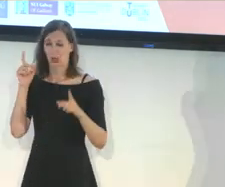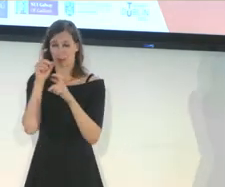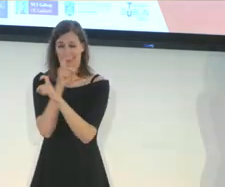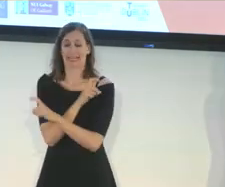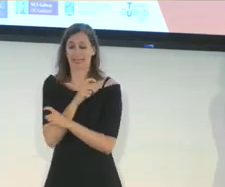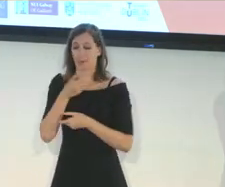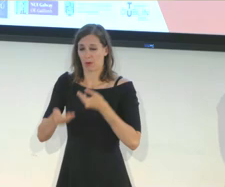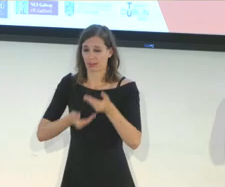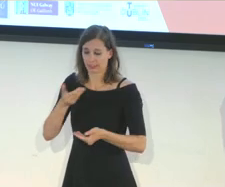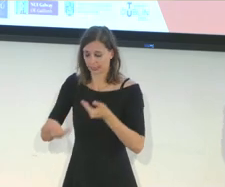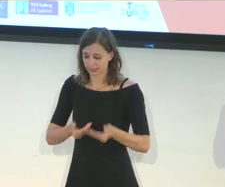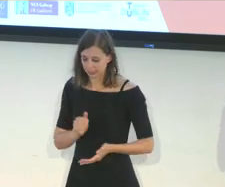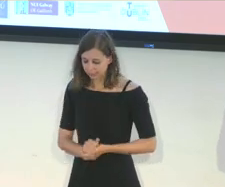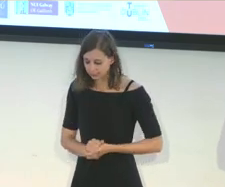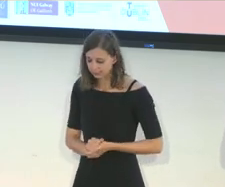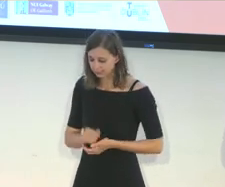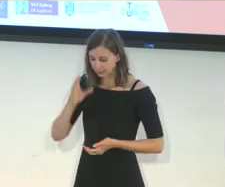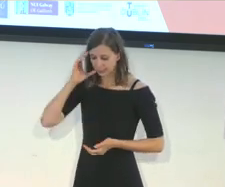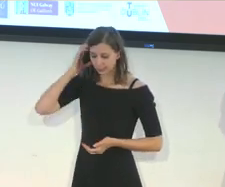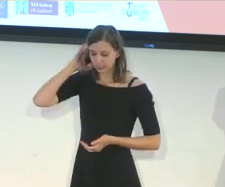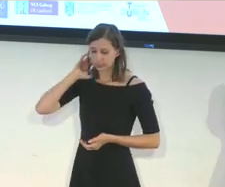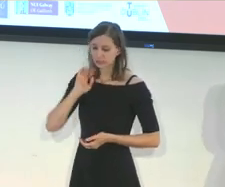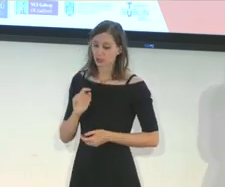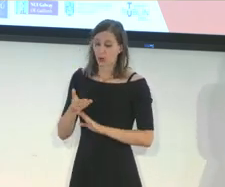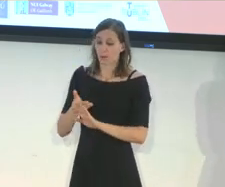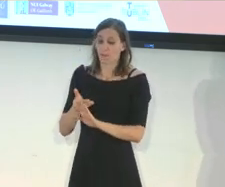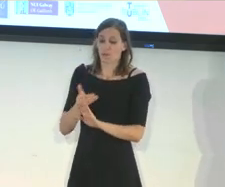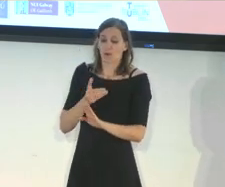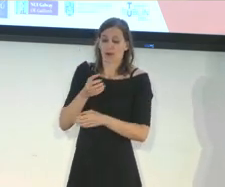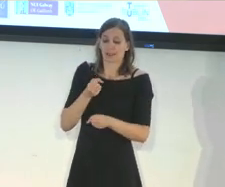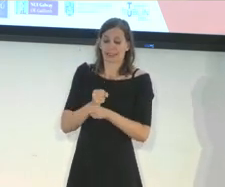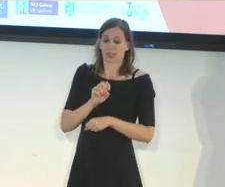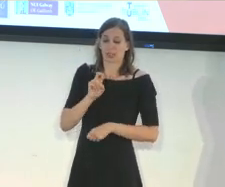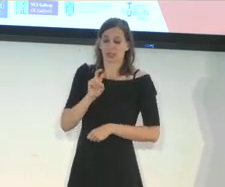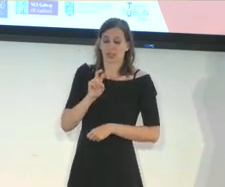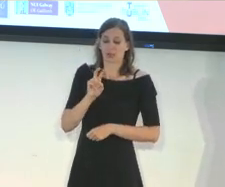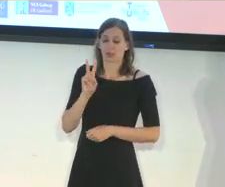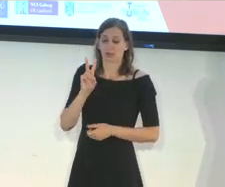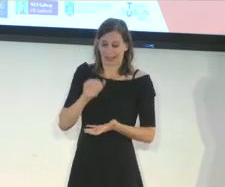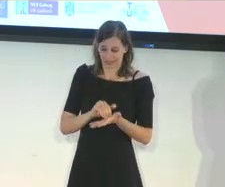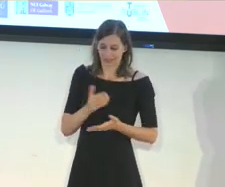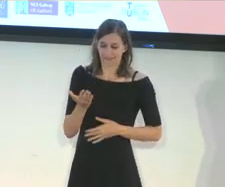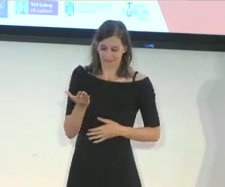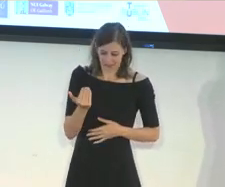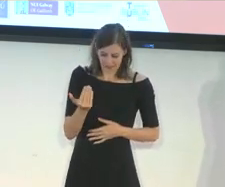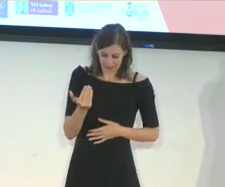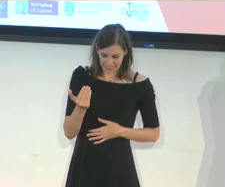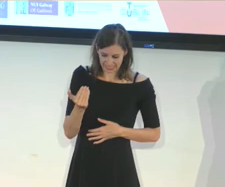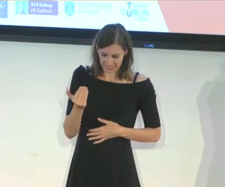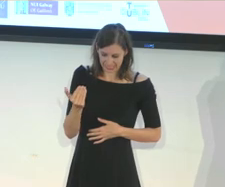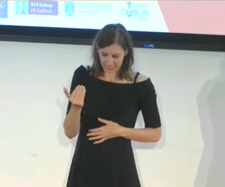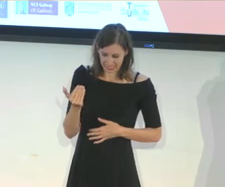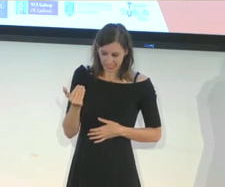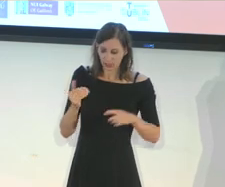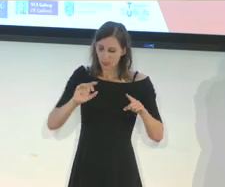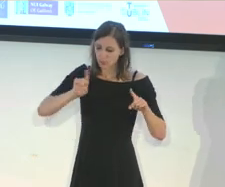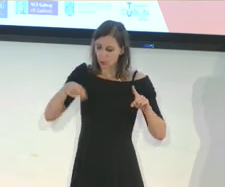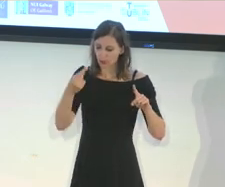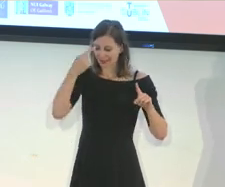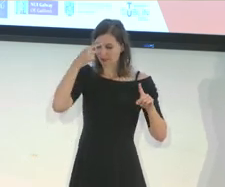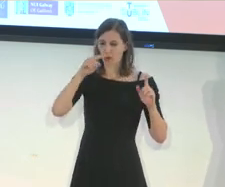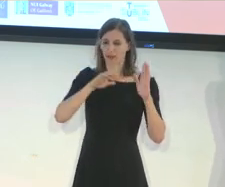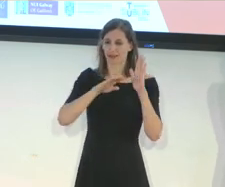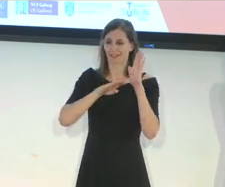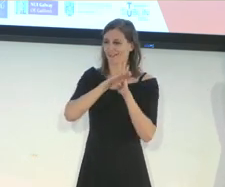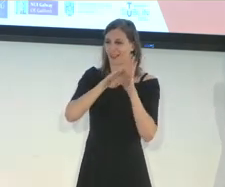these databases, mainly before the year 2015, were created in Western countries, so they didn't